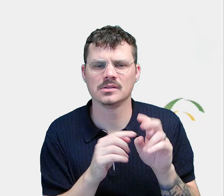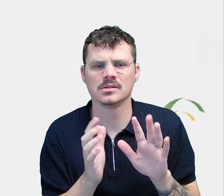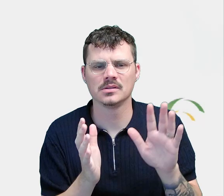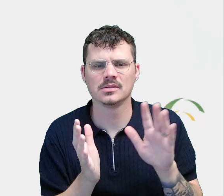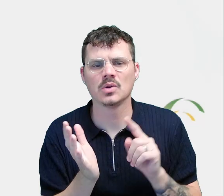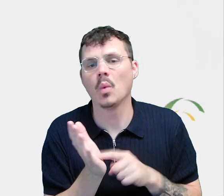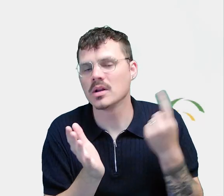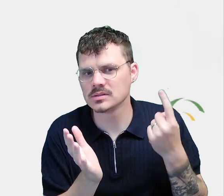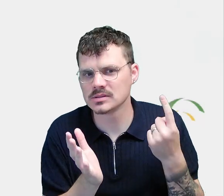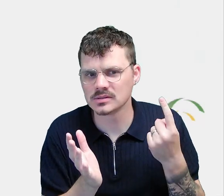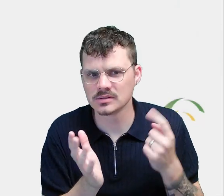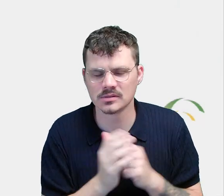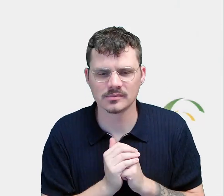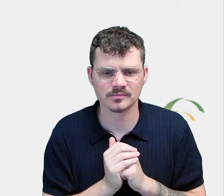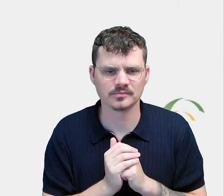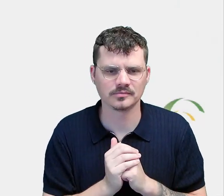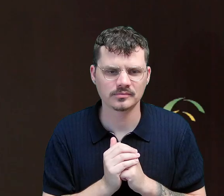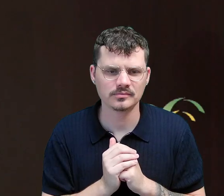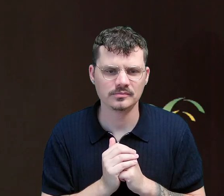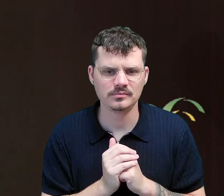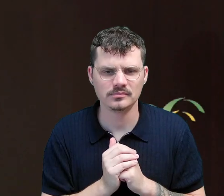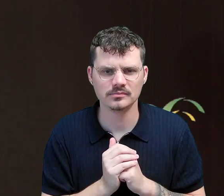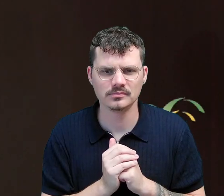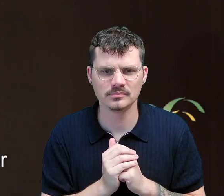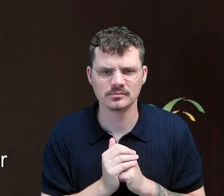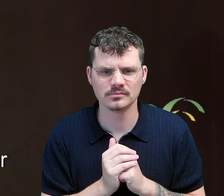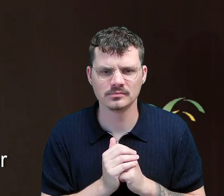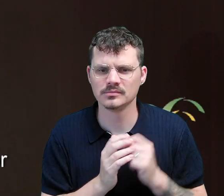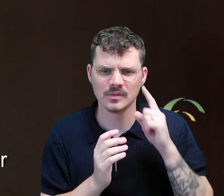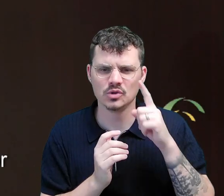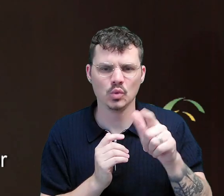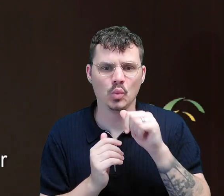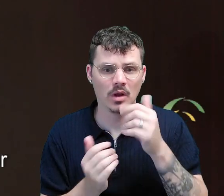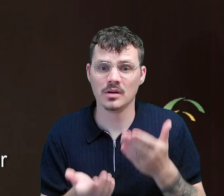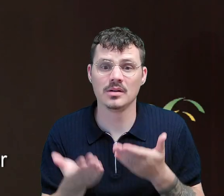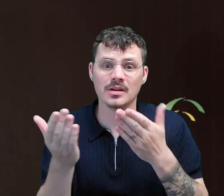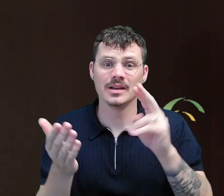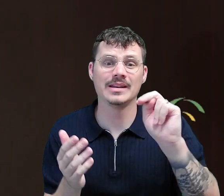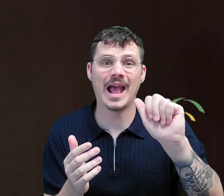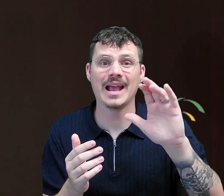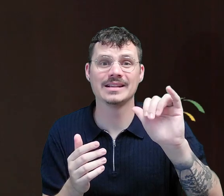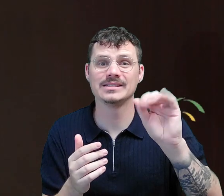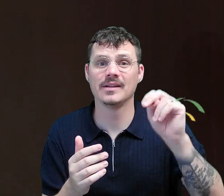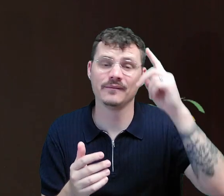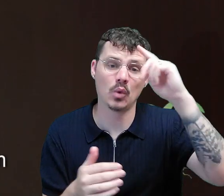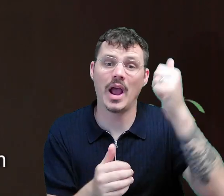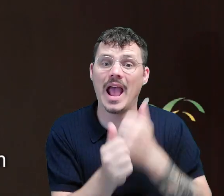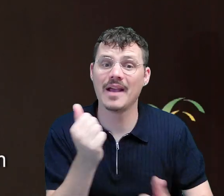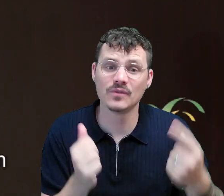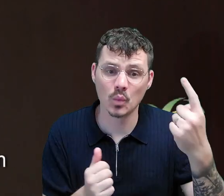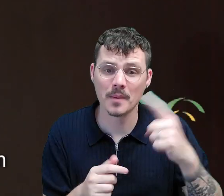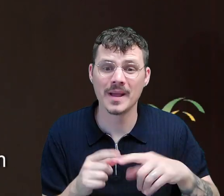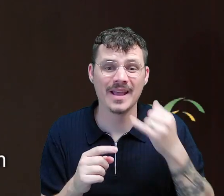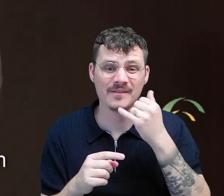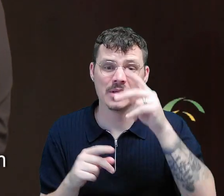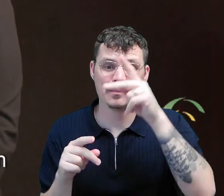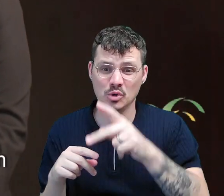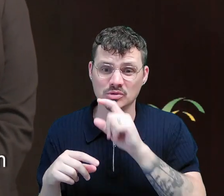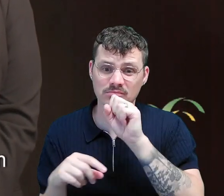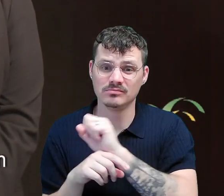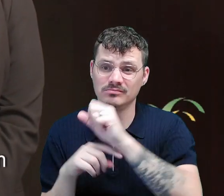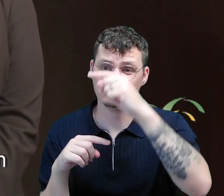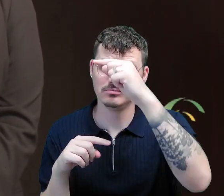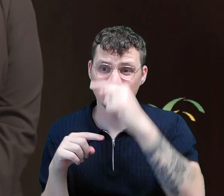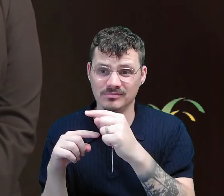once, at least, because you wouldn't recommend niacin for everybody, but if a person is deficient